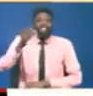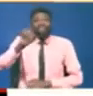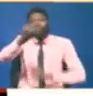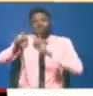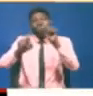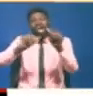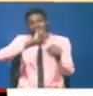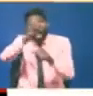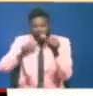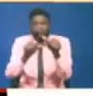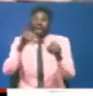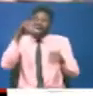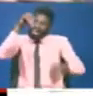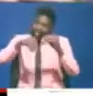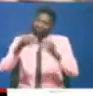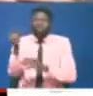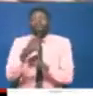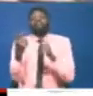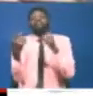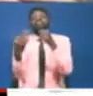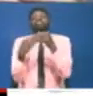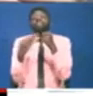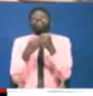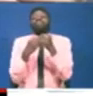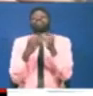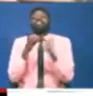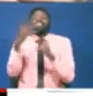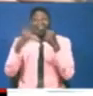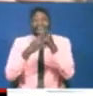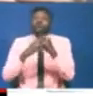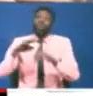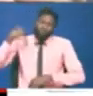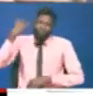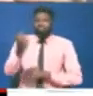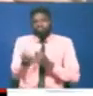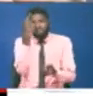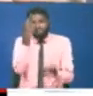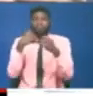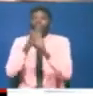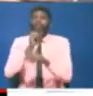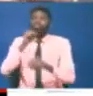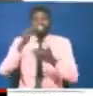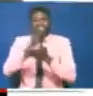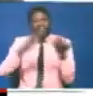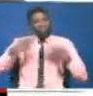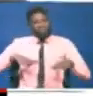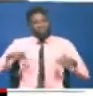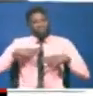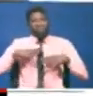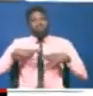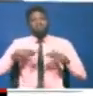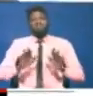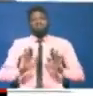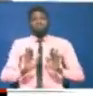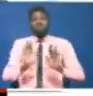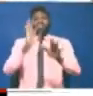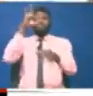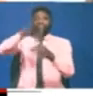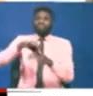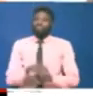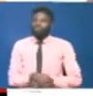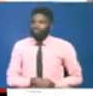August 9 polls being raised daily to avoid voter apathy in some regions across the country. IBC is